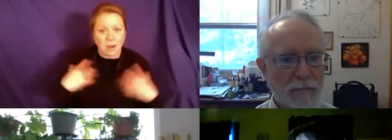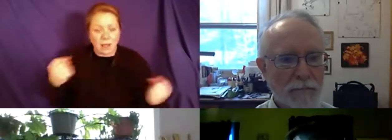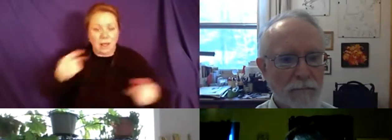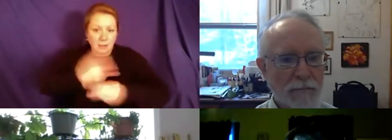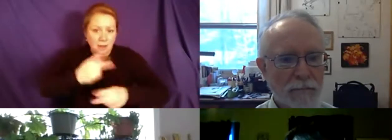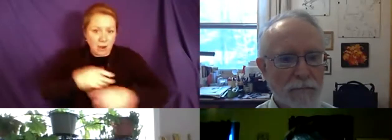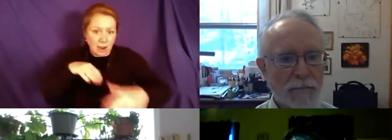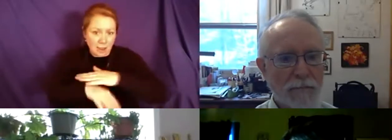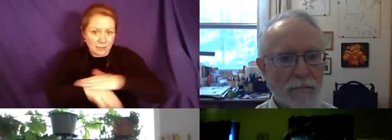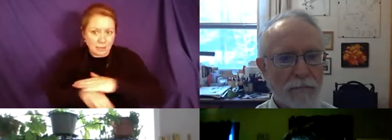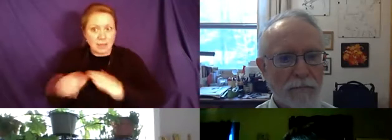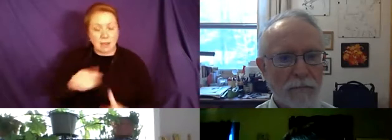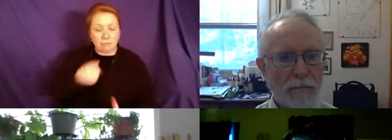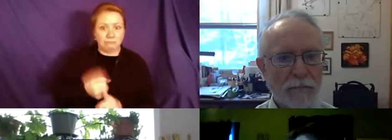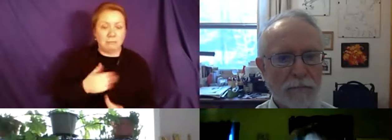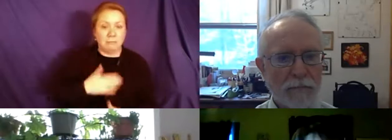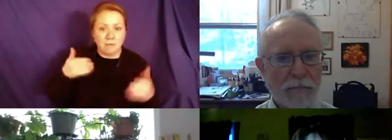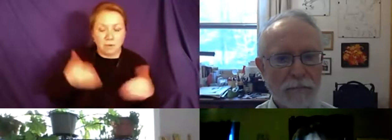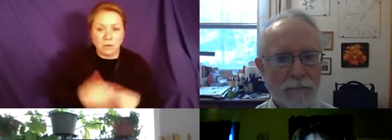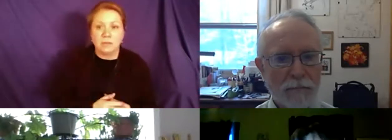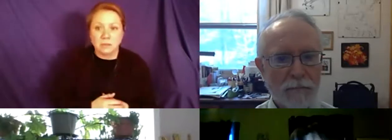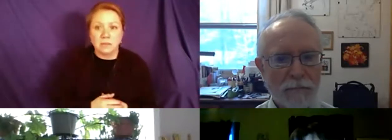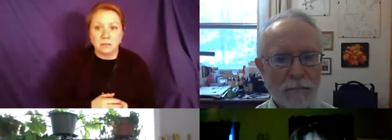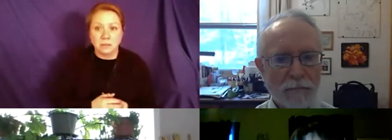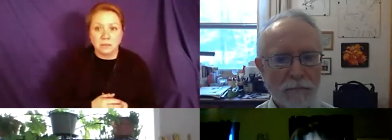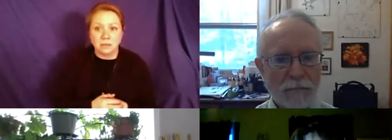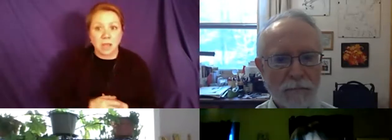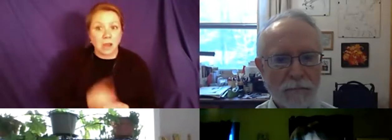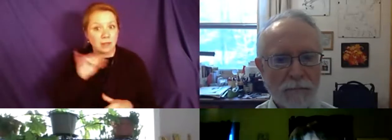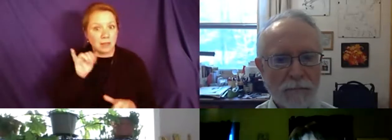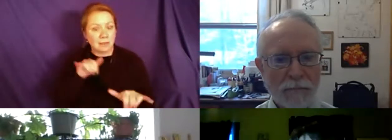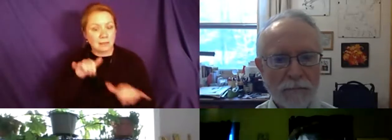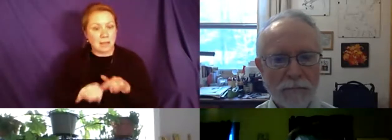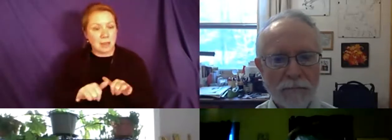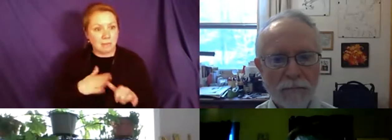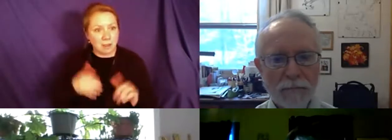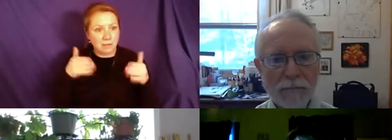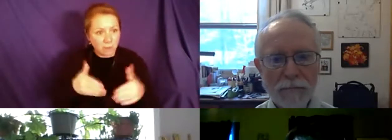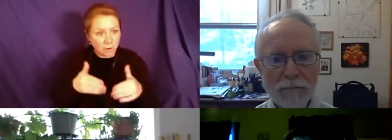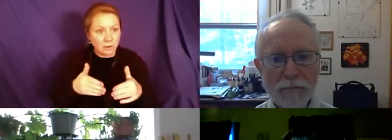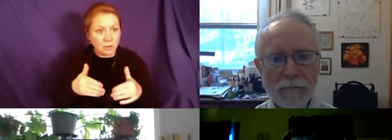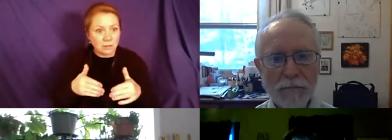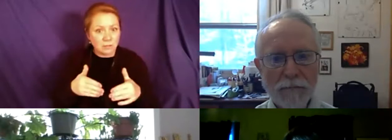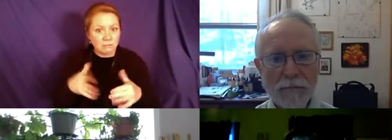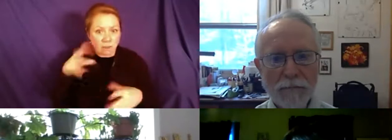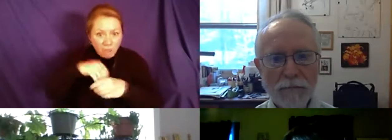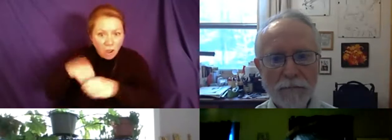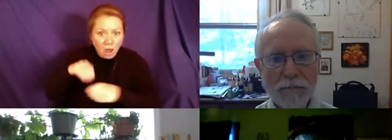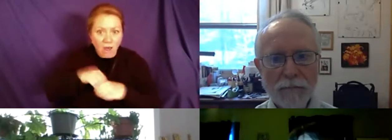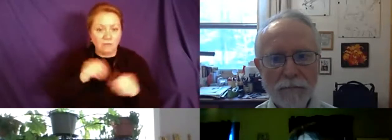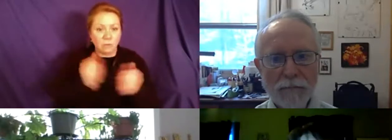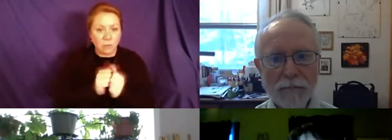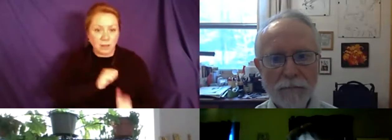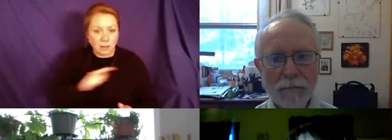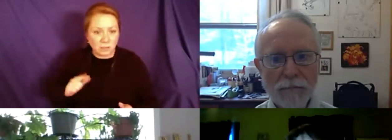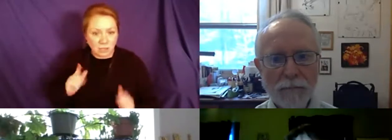really became my focus, and really has stayed my focus in getting involved in the legislature.